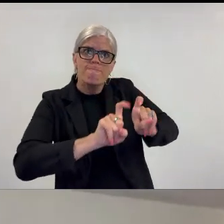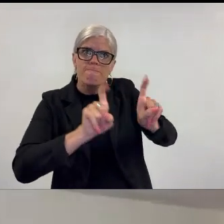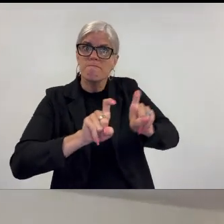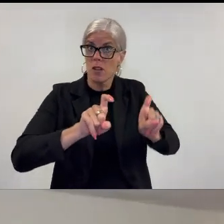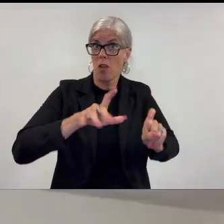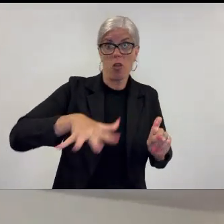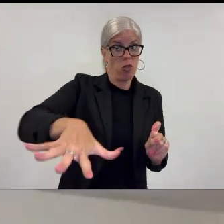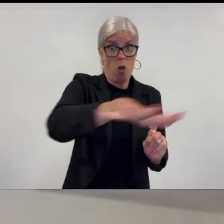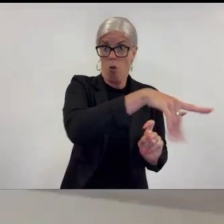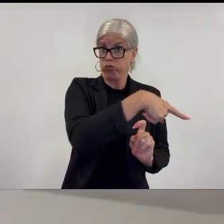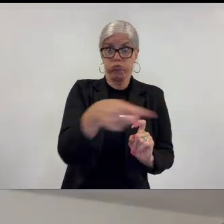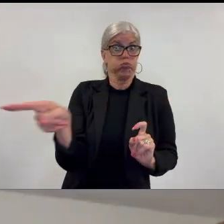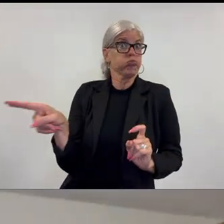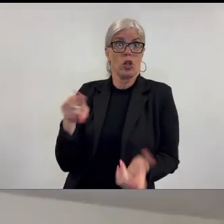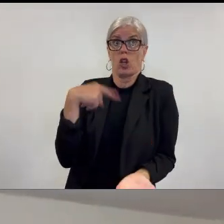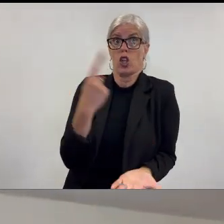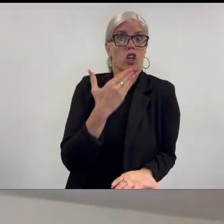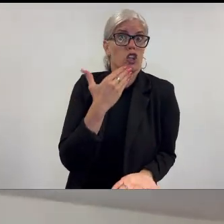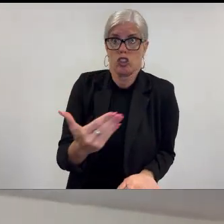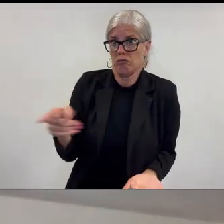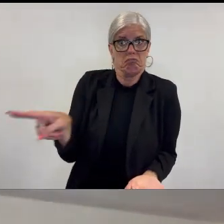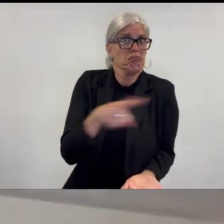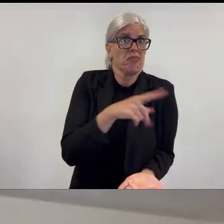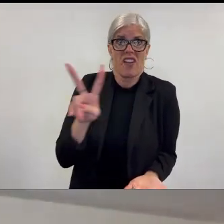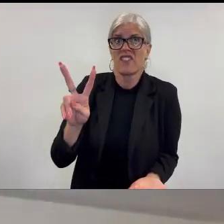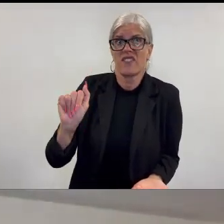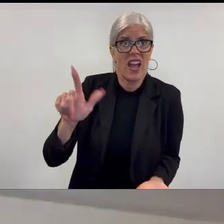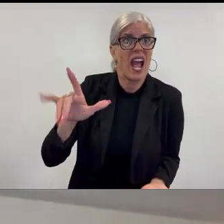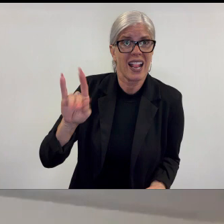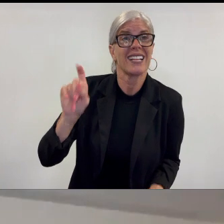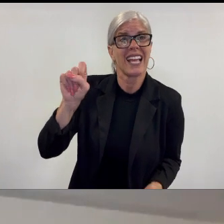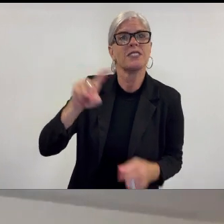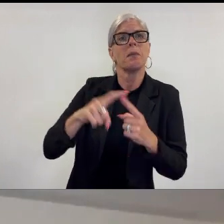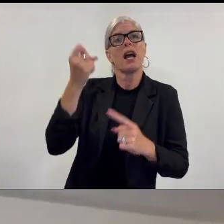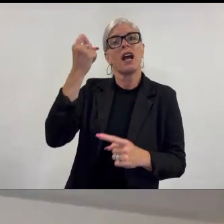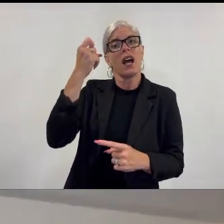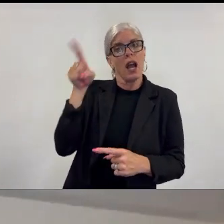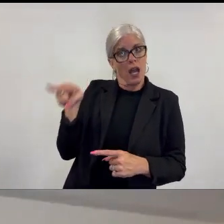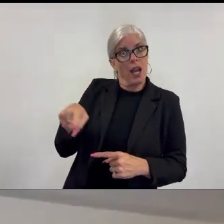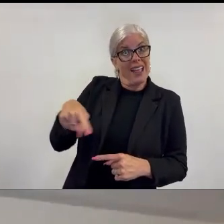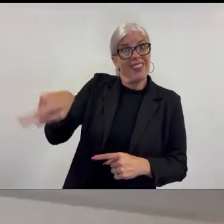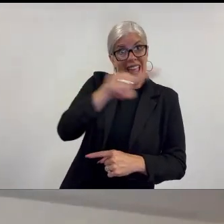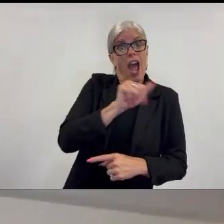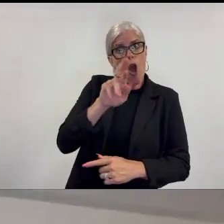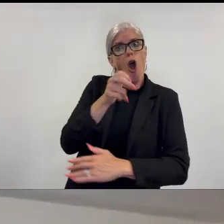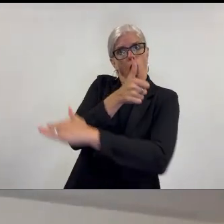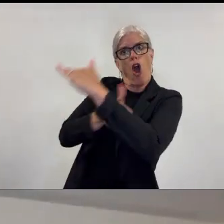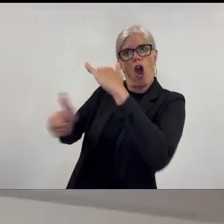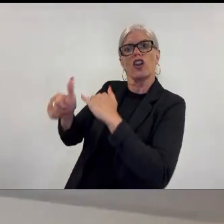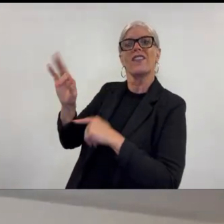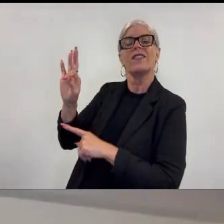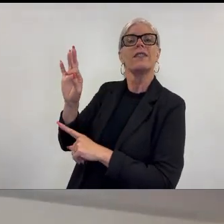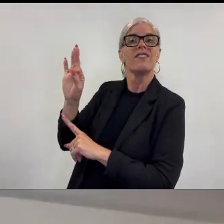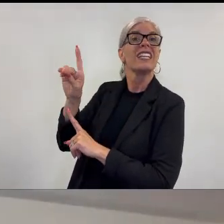cellular interventions. There are some pluripotent stem cells that